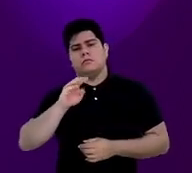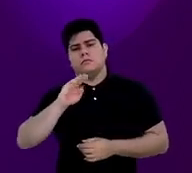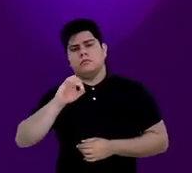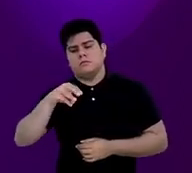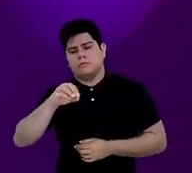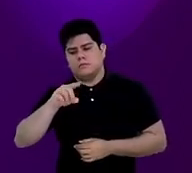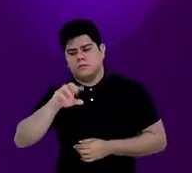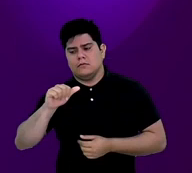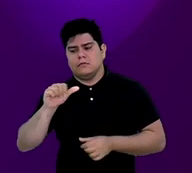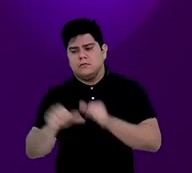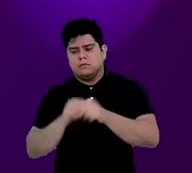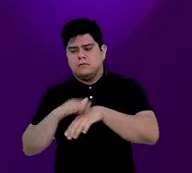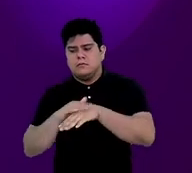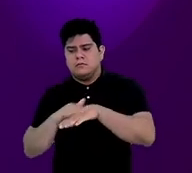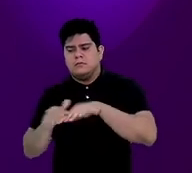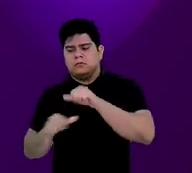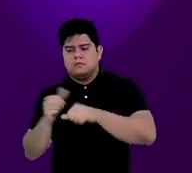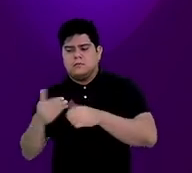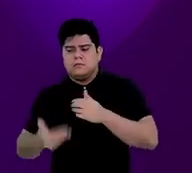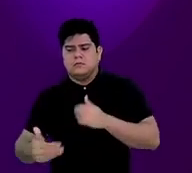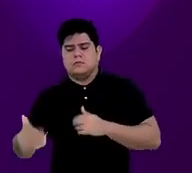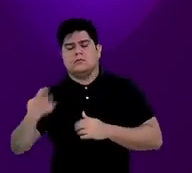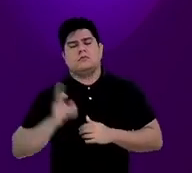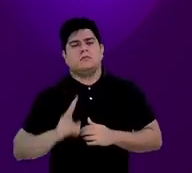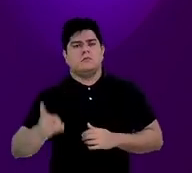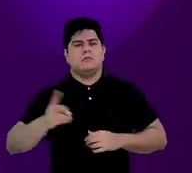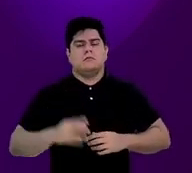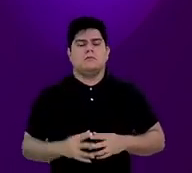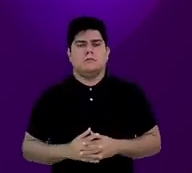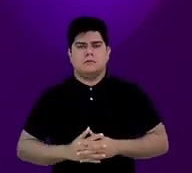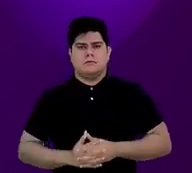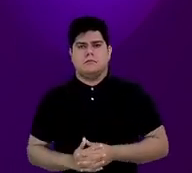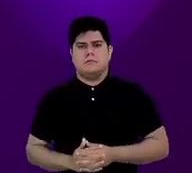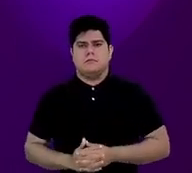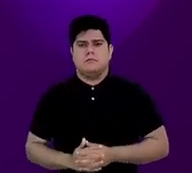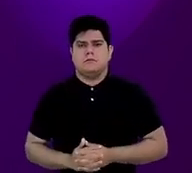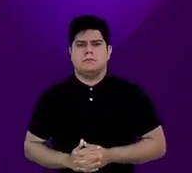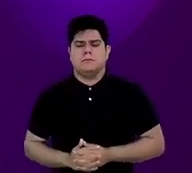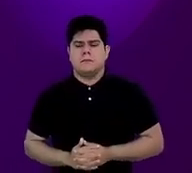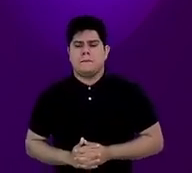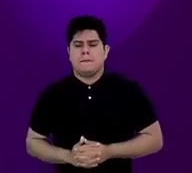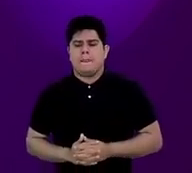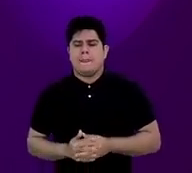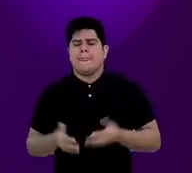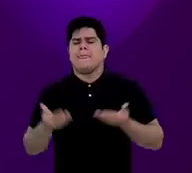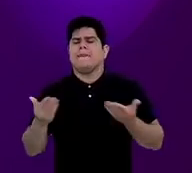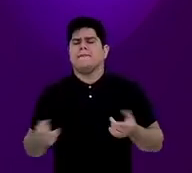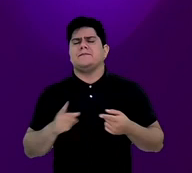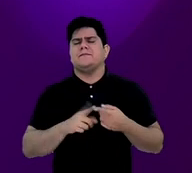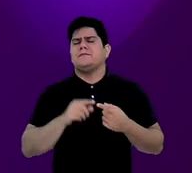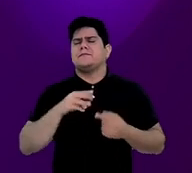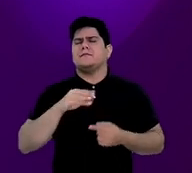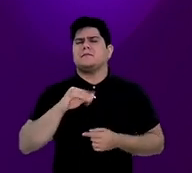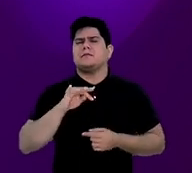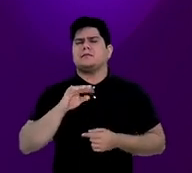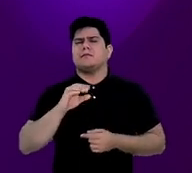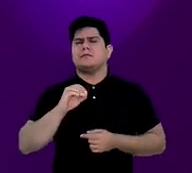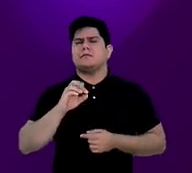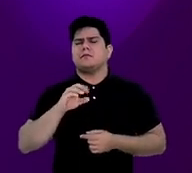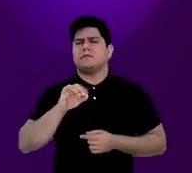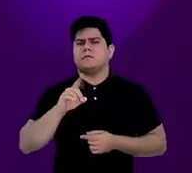However, these mitochondria and cytochrome C oxidase it became clear it wasn't the